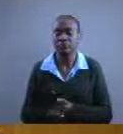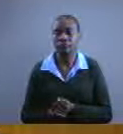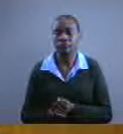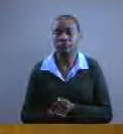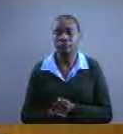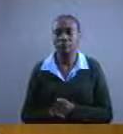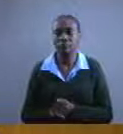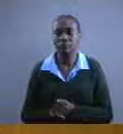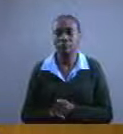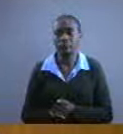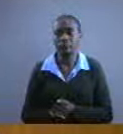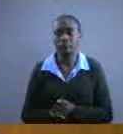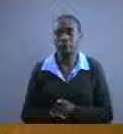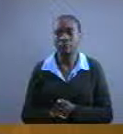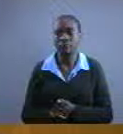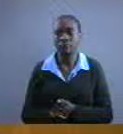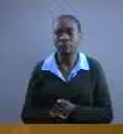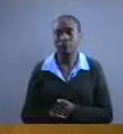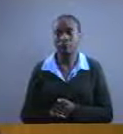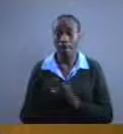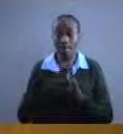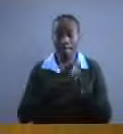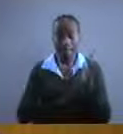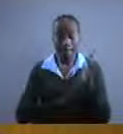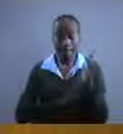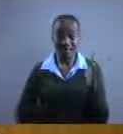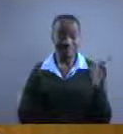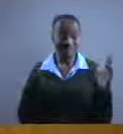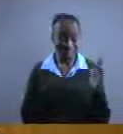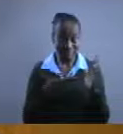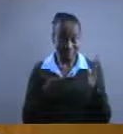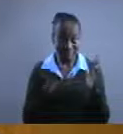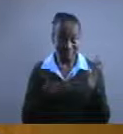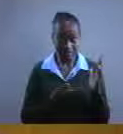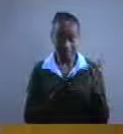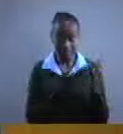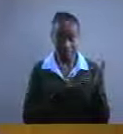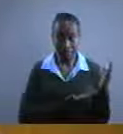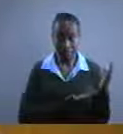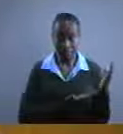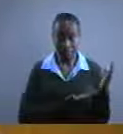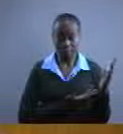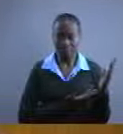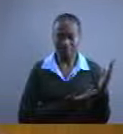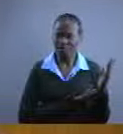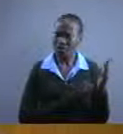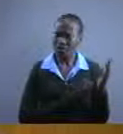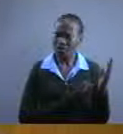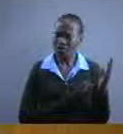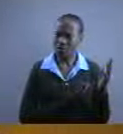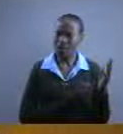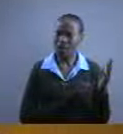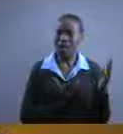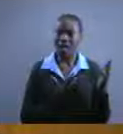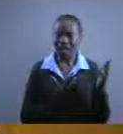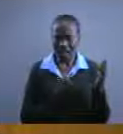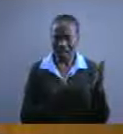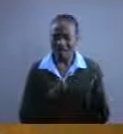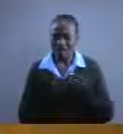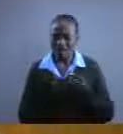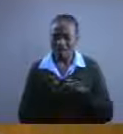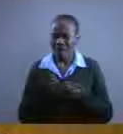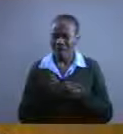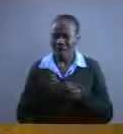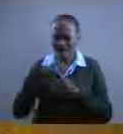that the current bill on its own has sufficient internal mechanisms